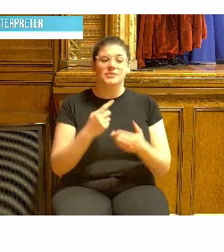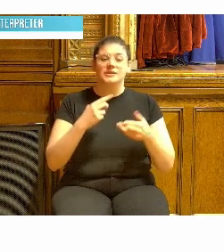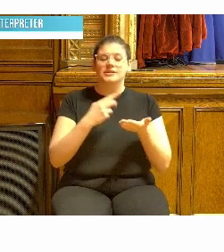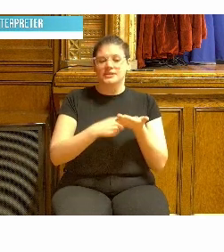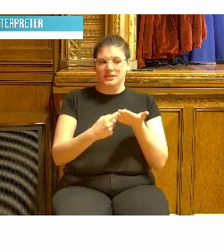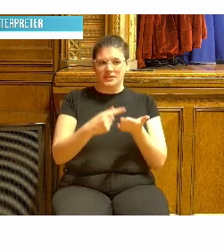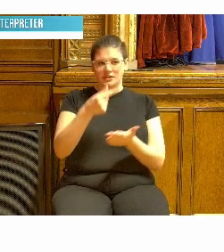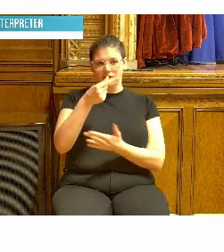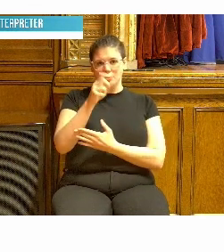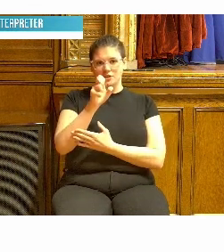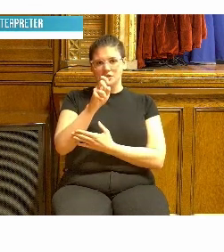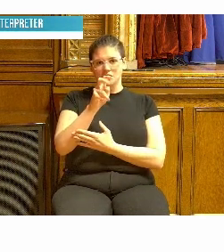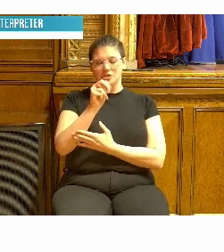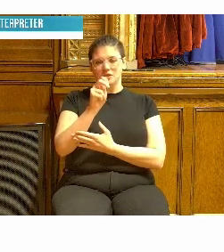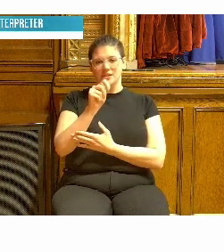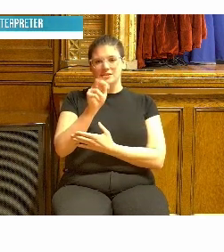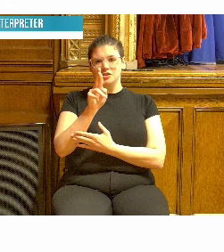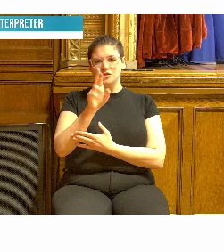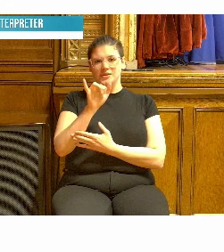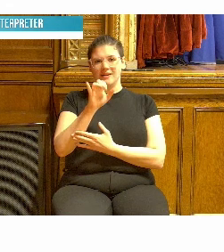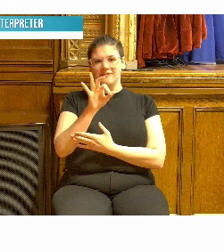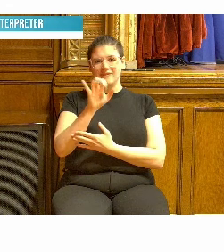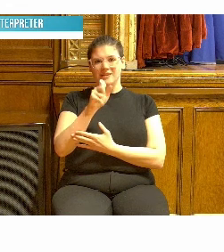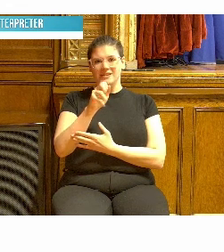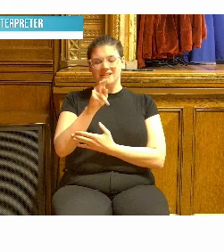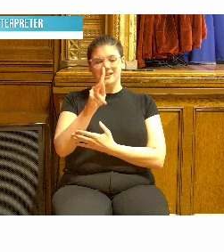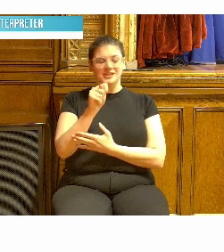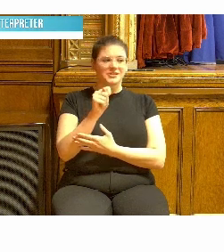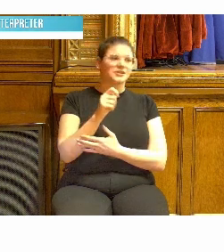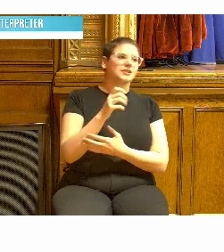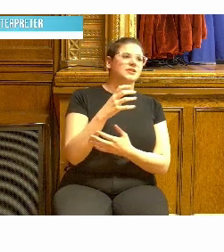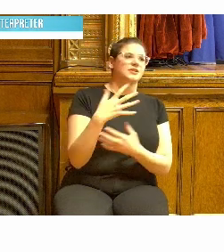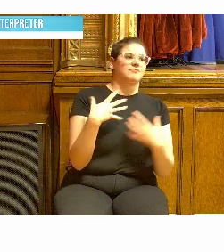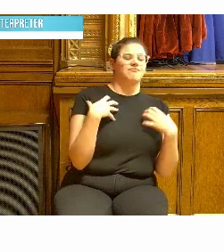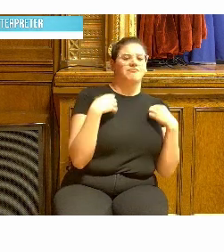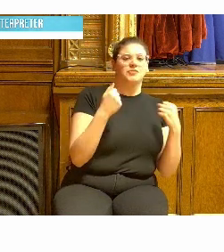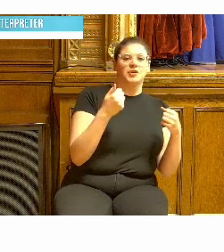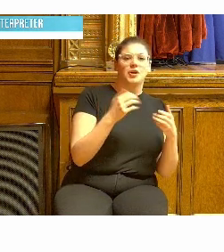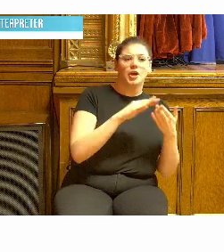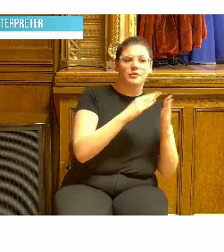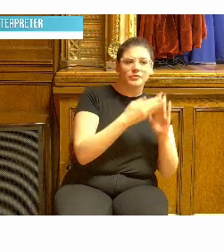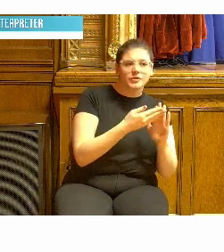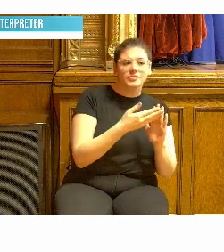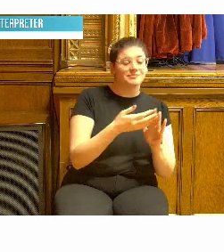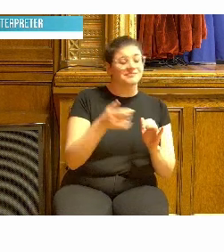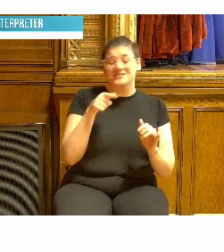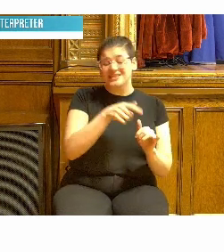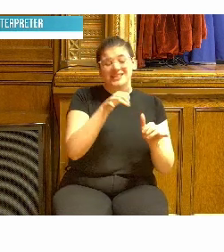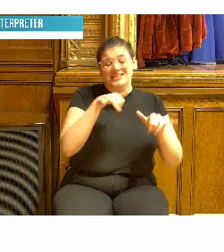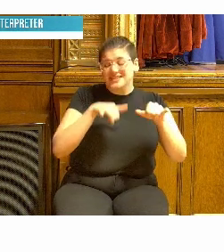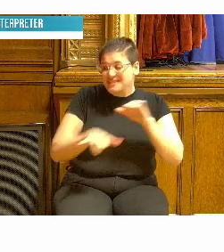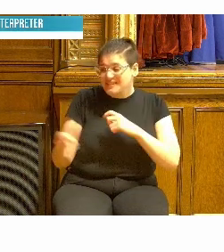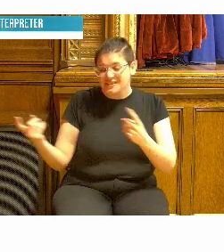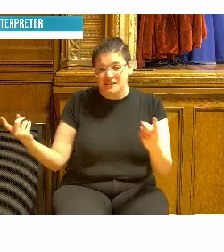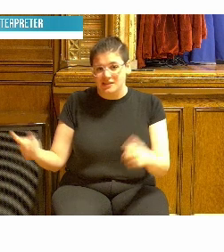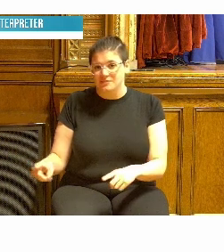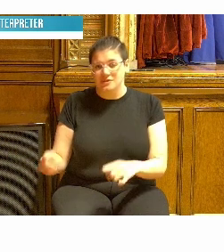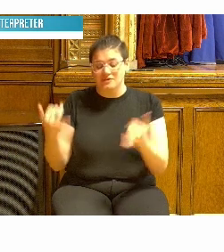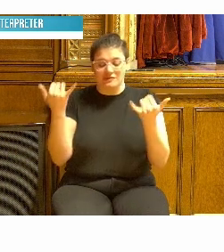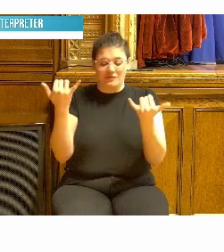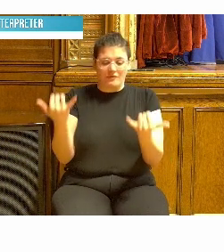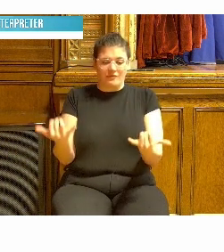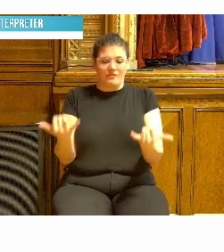gentrification, urban renewal, it's still going on. Still going on. Right